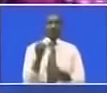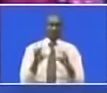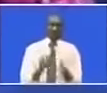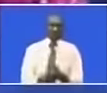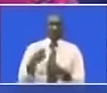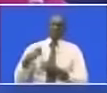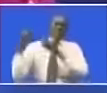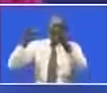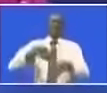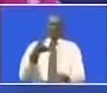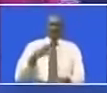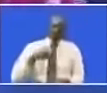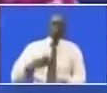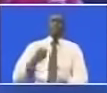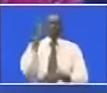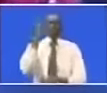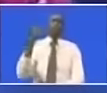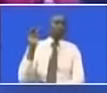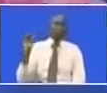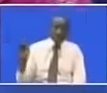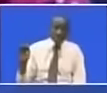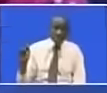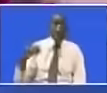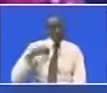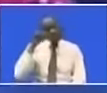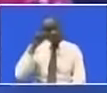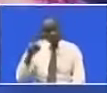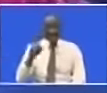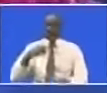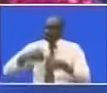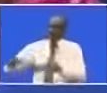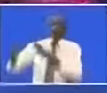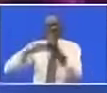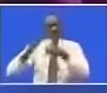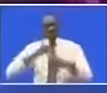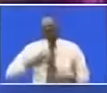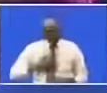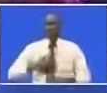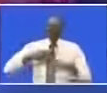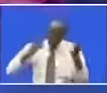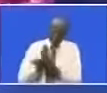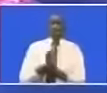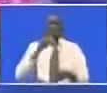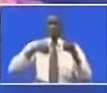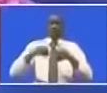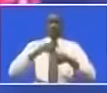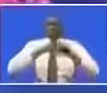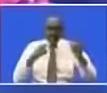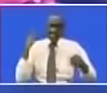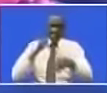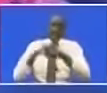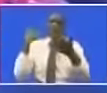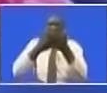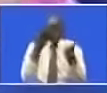Kuja hapa stopover tangu saa 11. Nimeamka nyumbani, nimeacha shughuli zangu kuja kupiga kura kama haki yangu ya msingi. Lakini tumefika